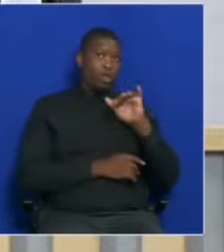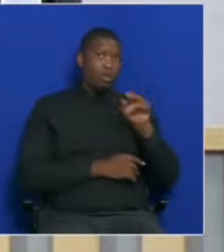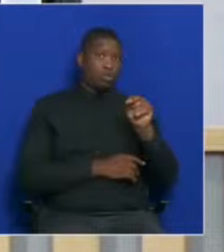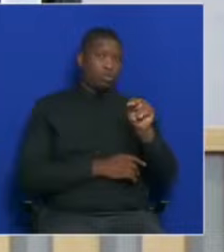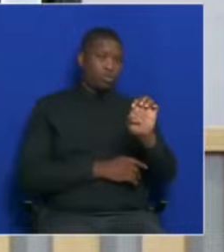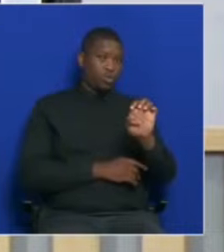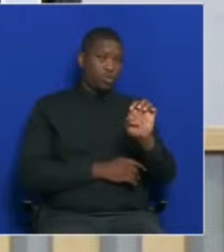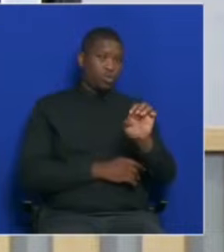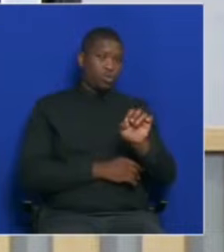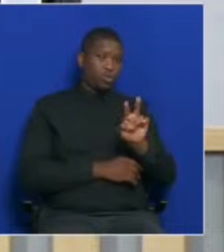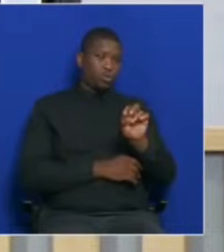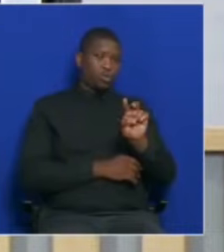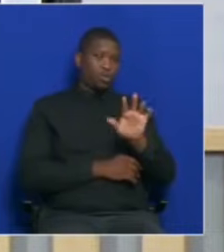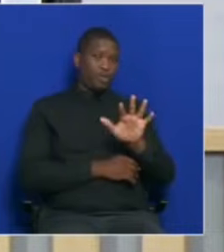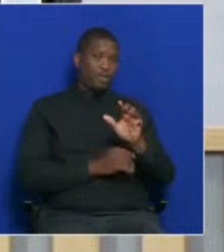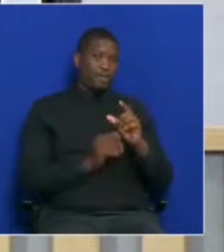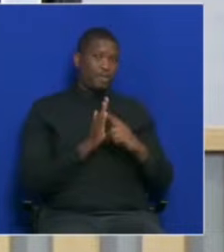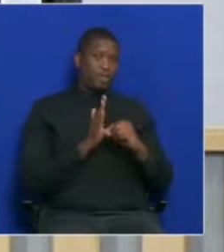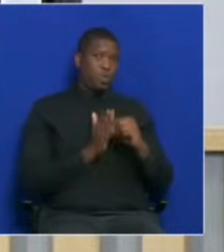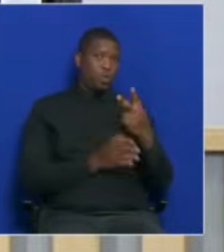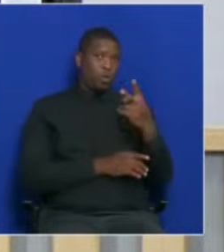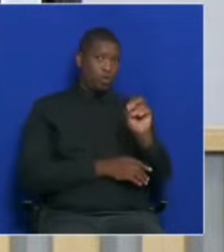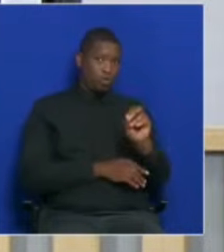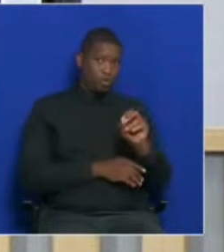2025, on the 20th of June 2025.